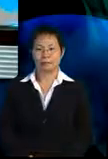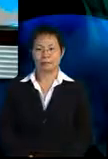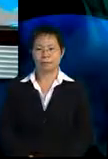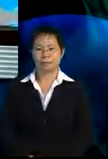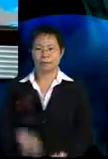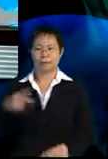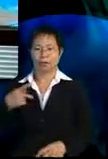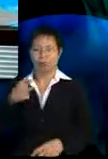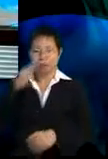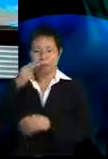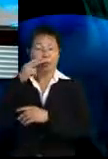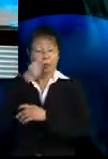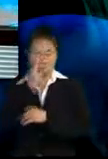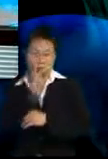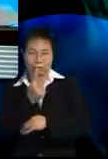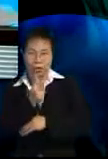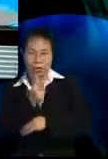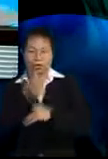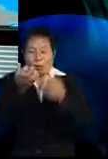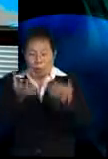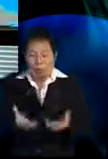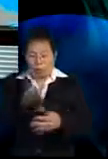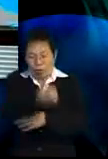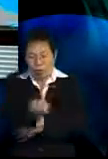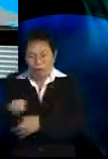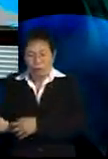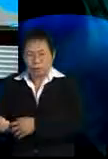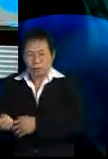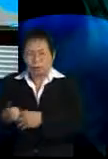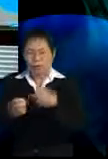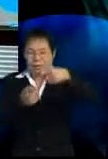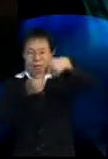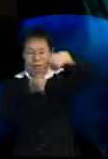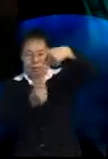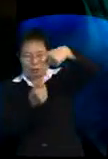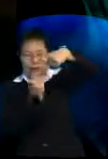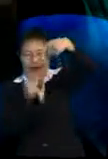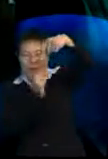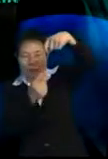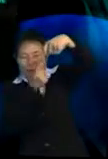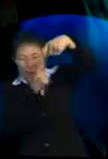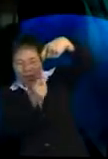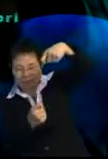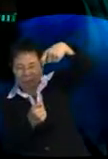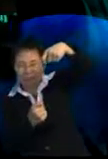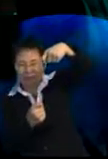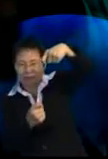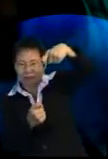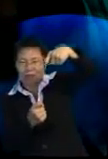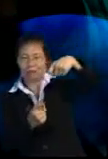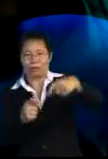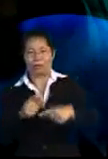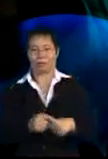We observe that the weight of an object stretches the spring. The heavier the weight of the